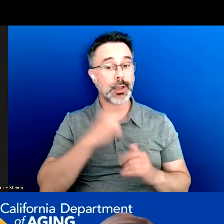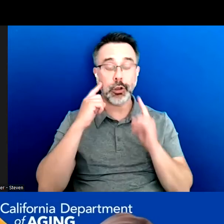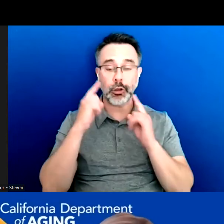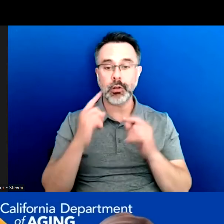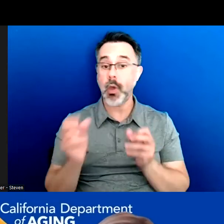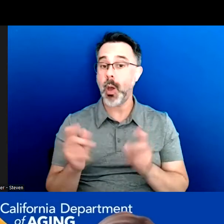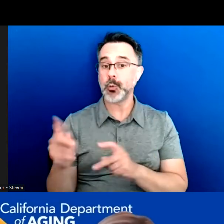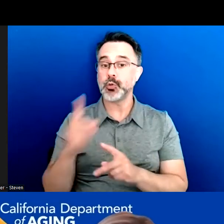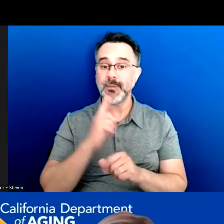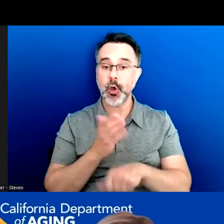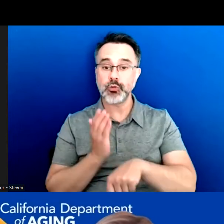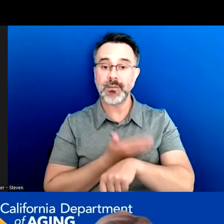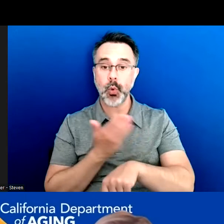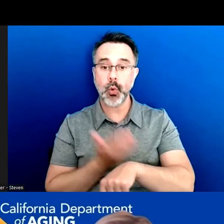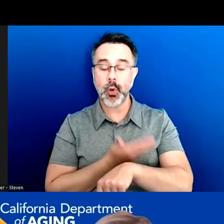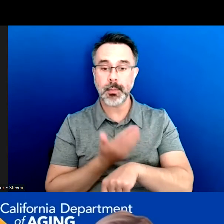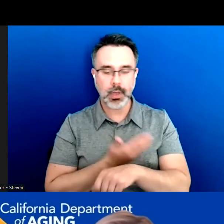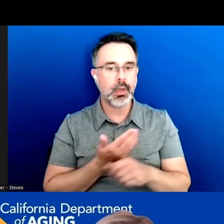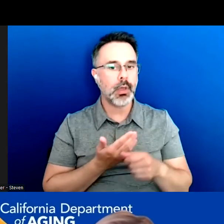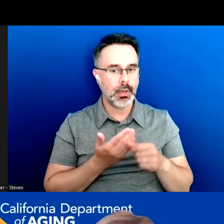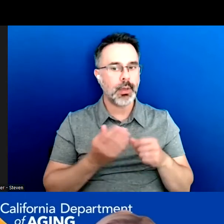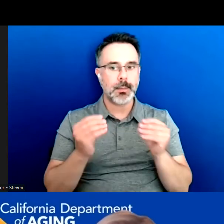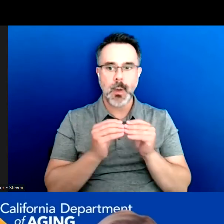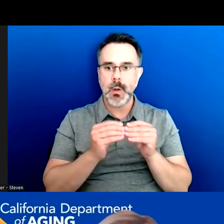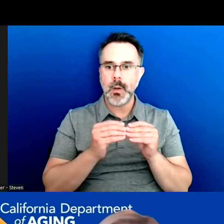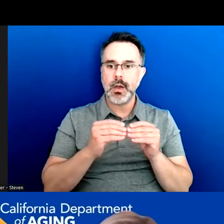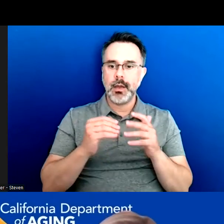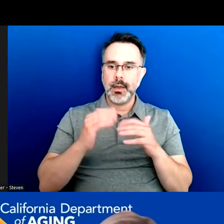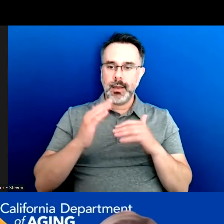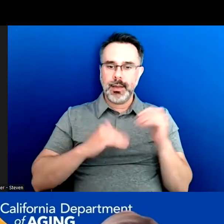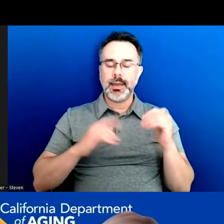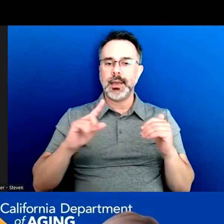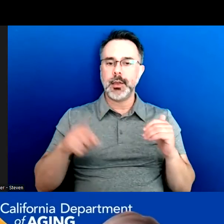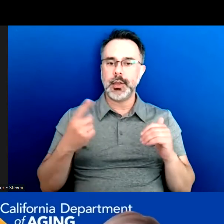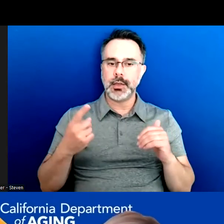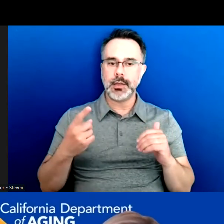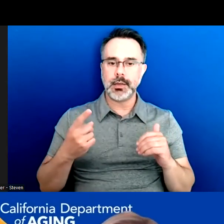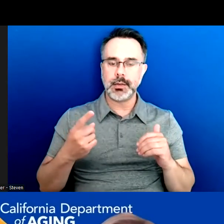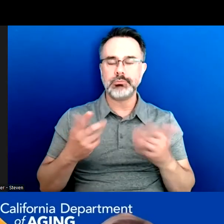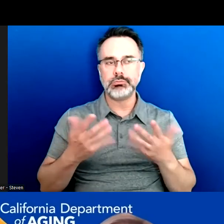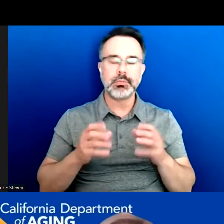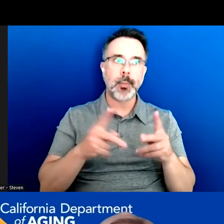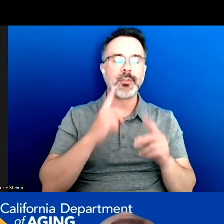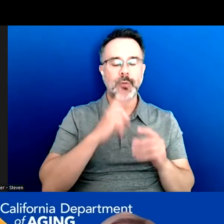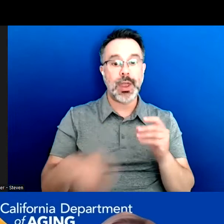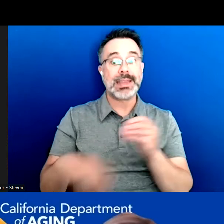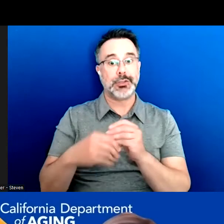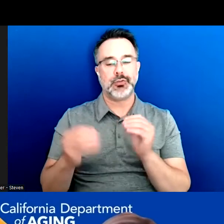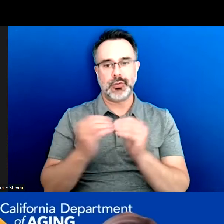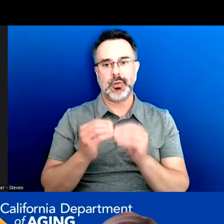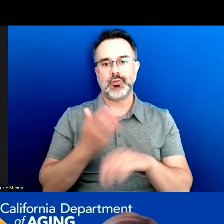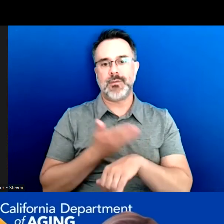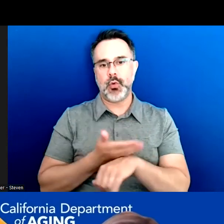well beyond what has happened. You know, opportunities for additional reform,